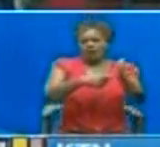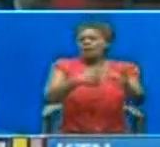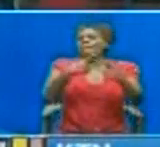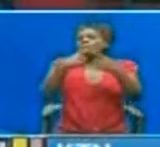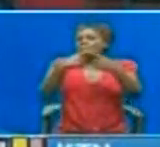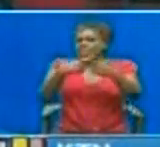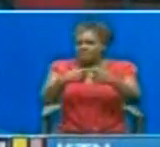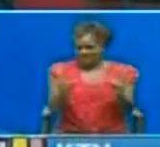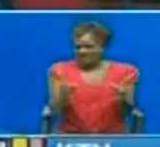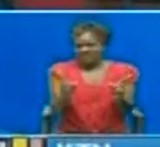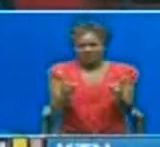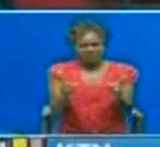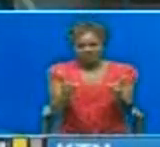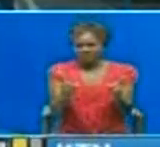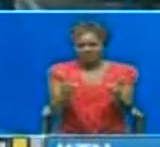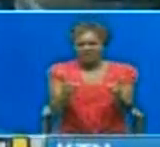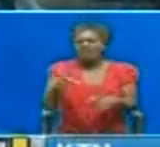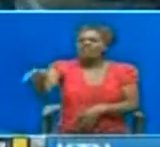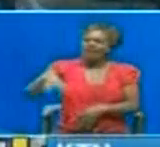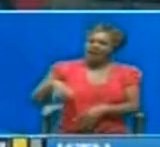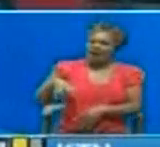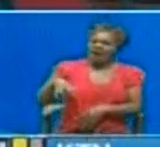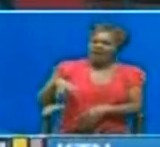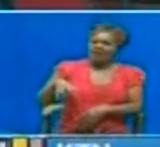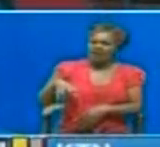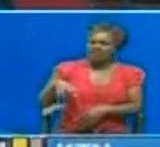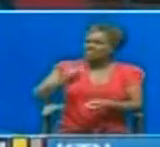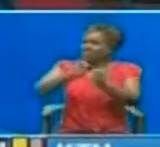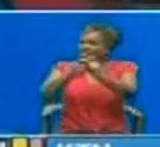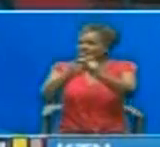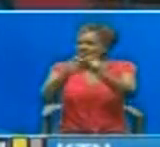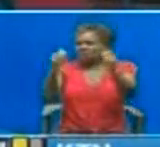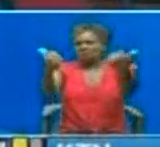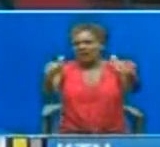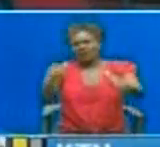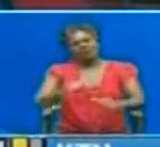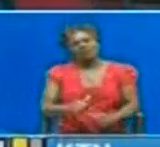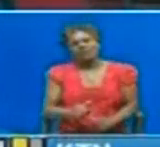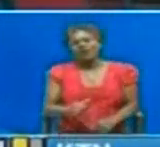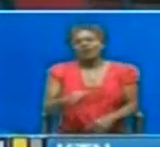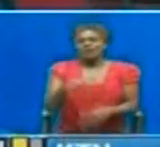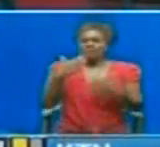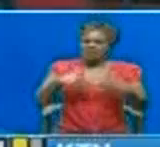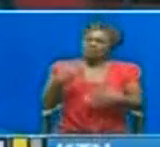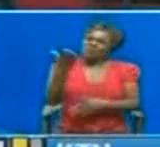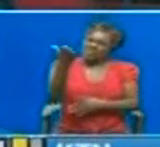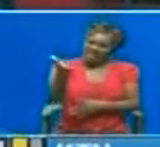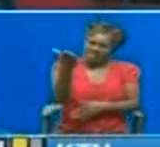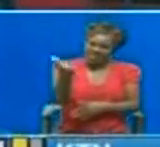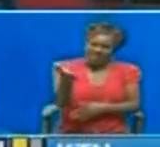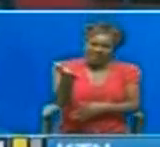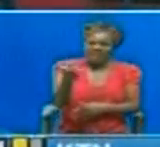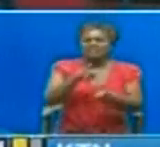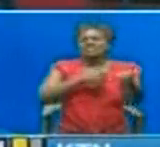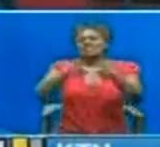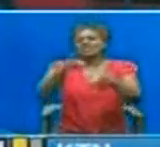But the fares, have we seen any change? So how are to about to now in